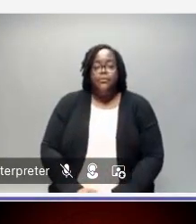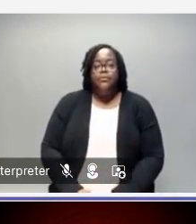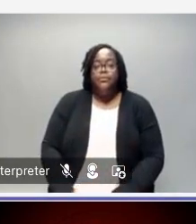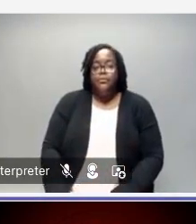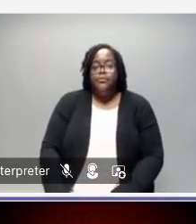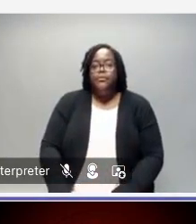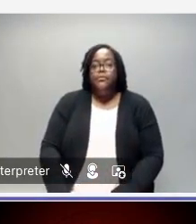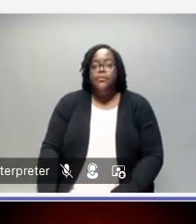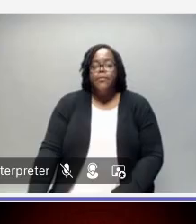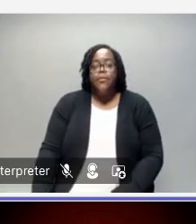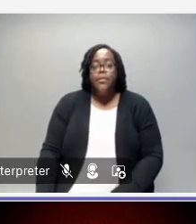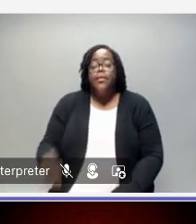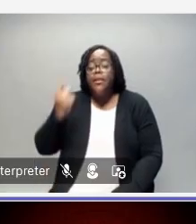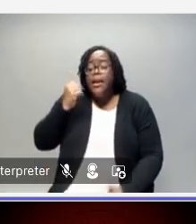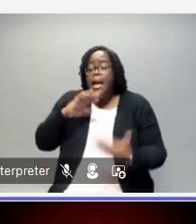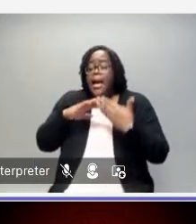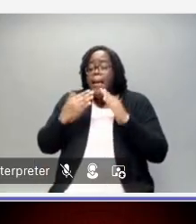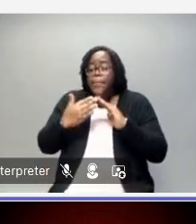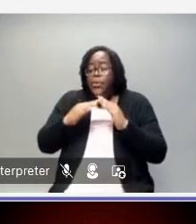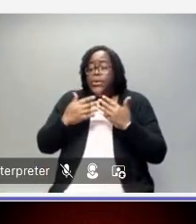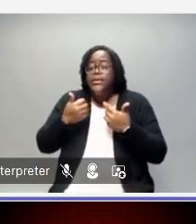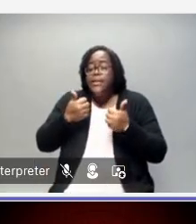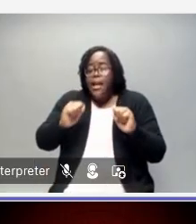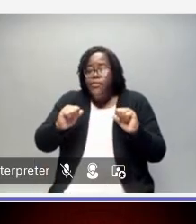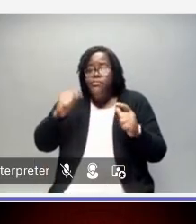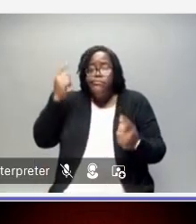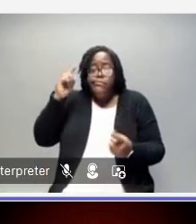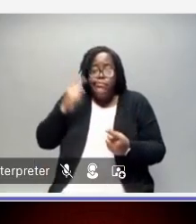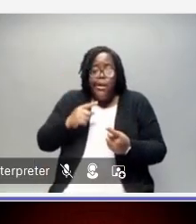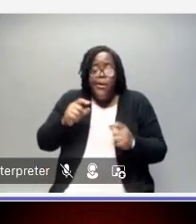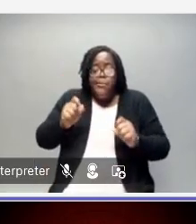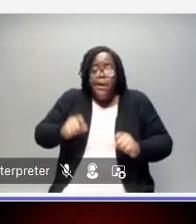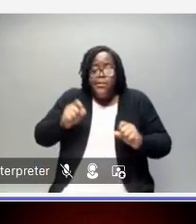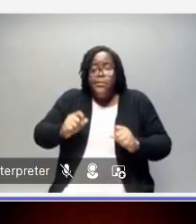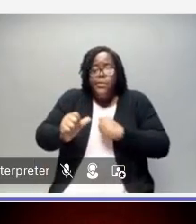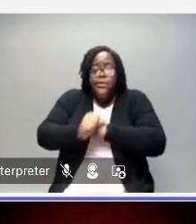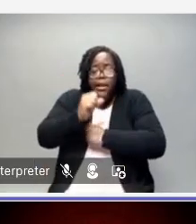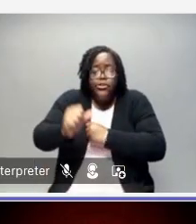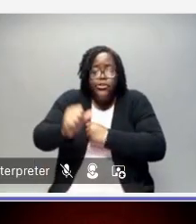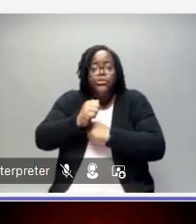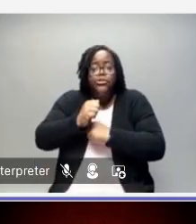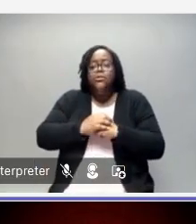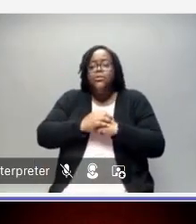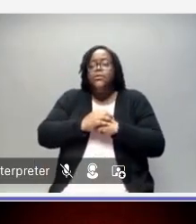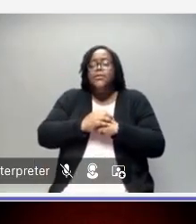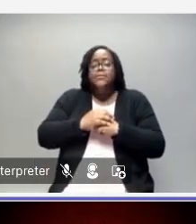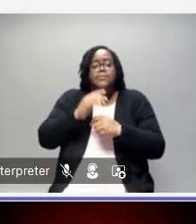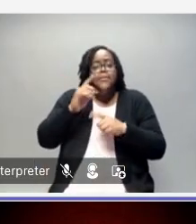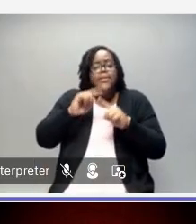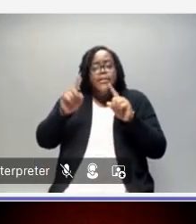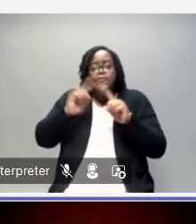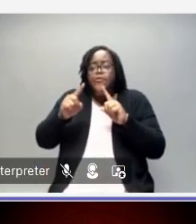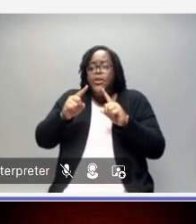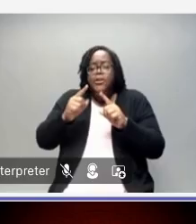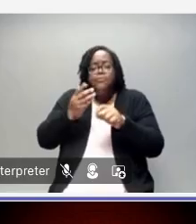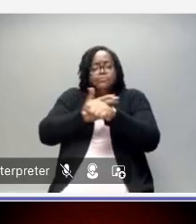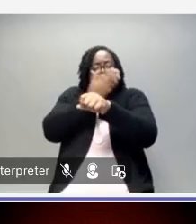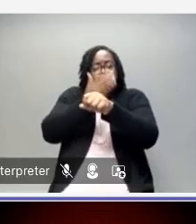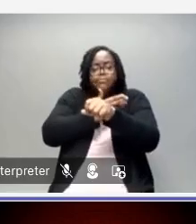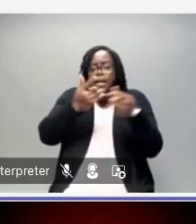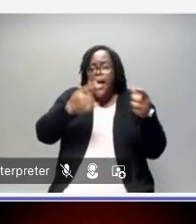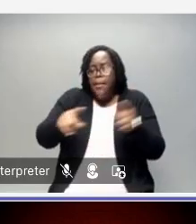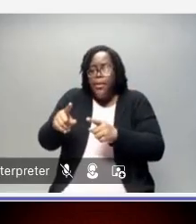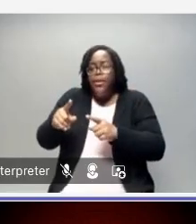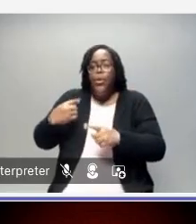With communities making mitigation efforts and utilities hardening their systems and mitigating other power lines, we all have a collective effort of making our